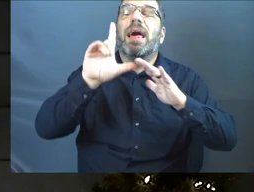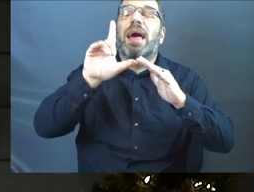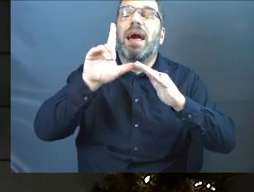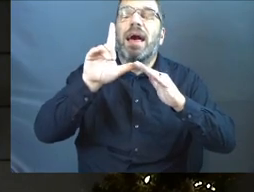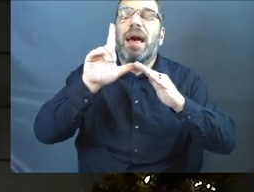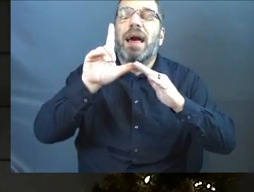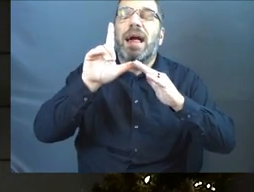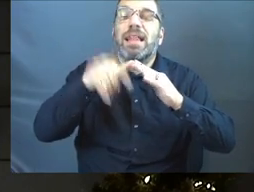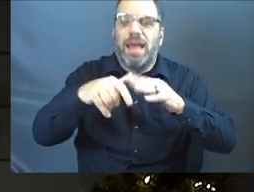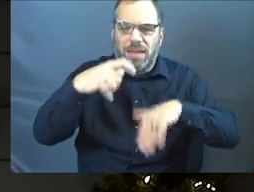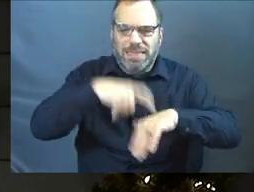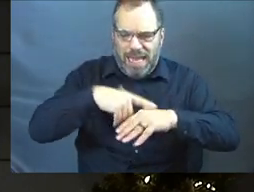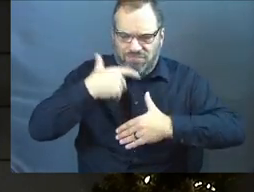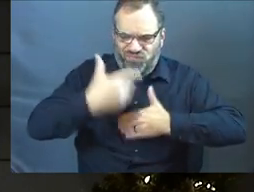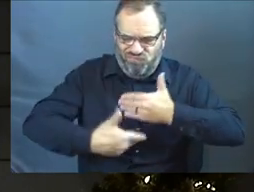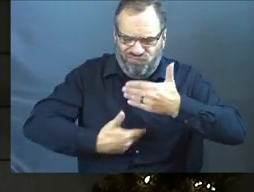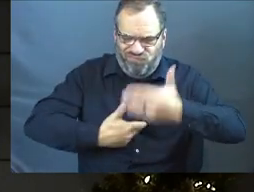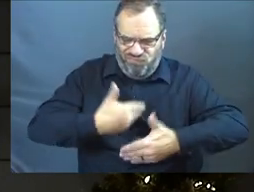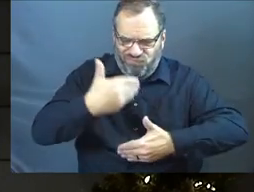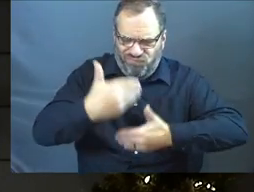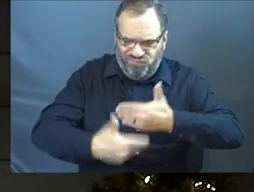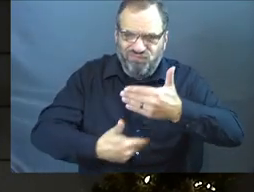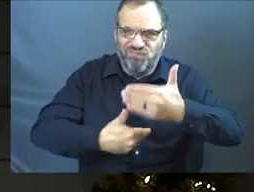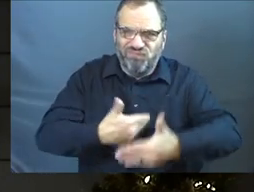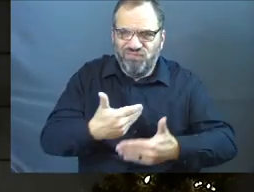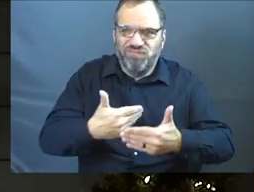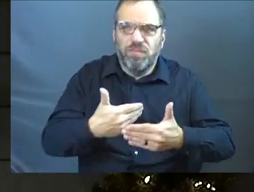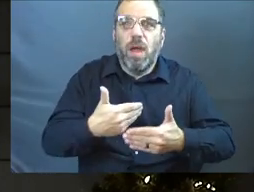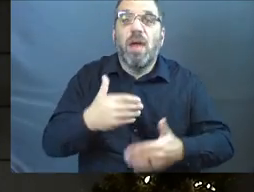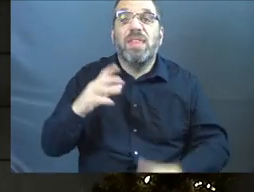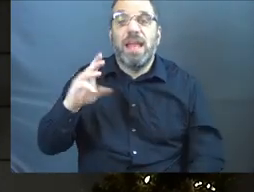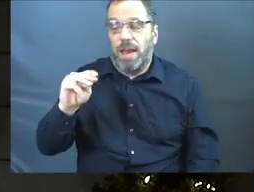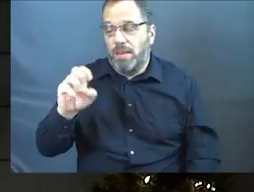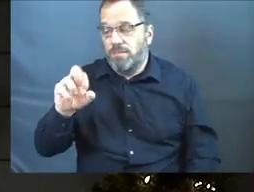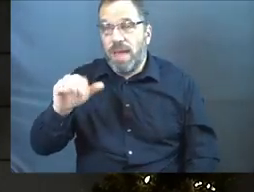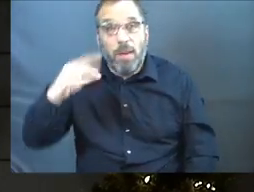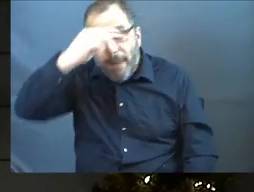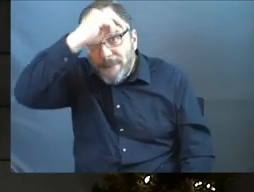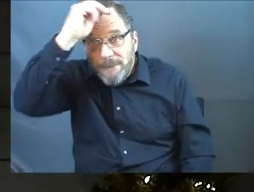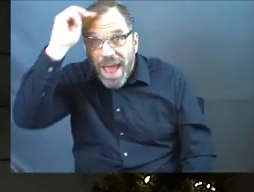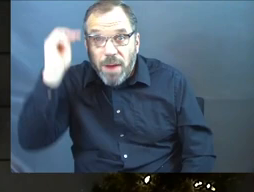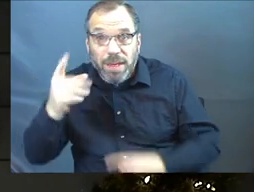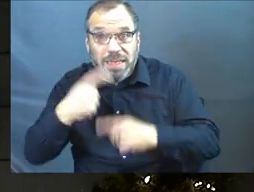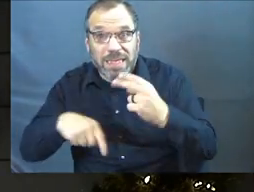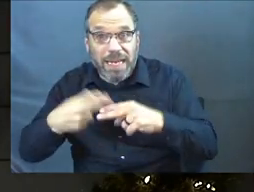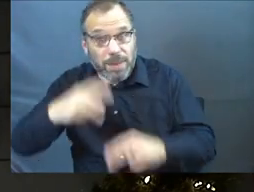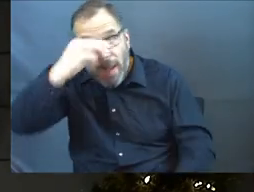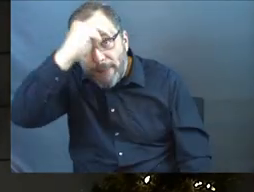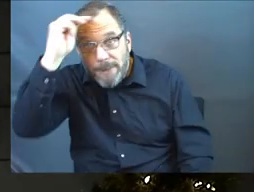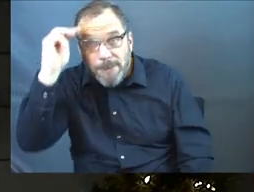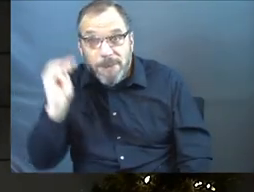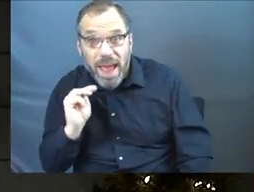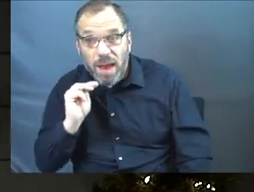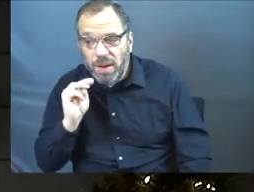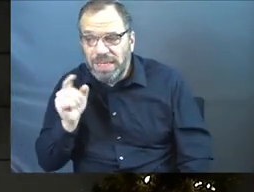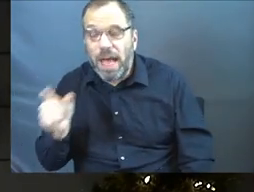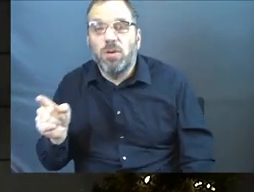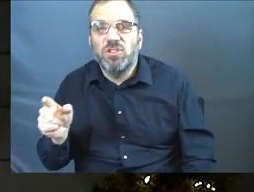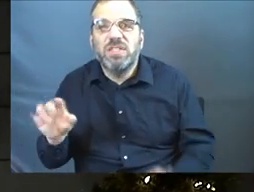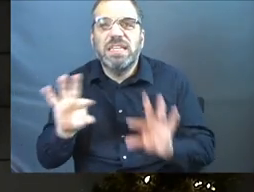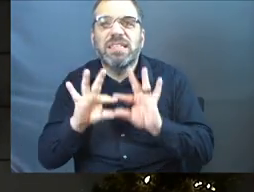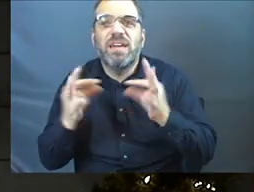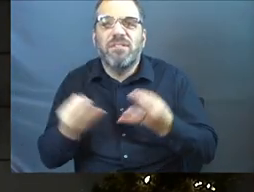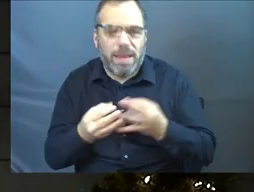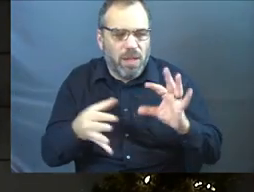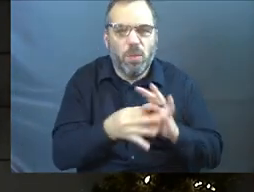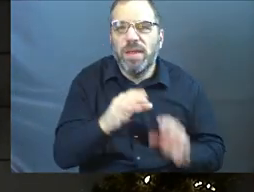after, a little while into Elizabeth's pregnancy, Mary, the mother of Jesus, she shows up because she's a relative